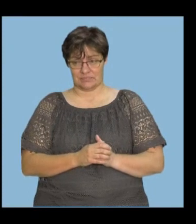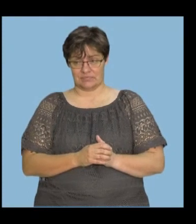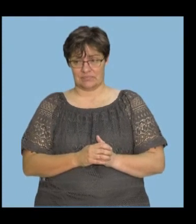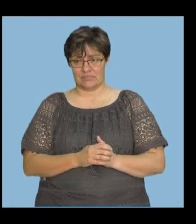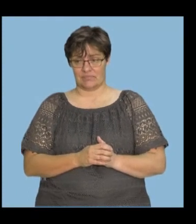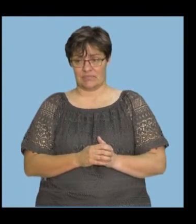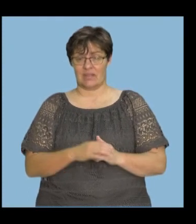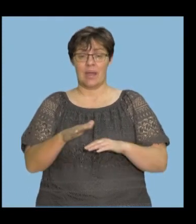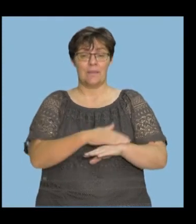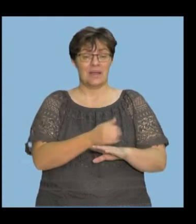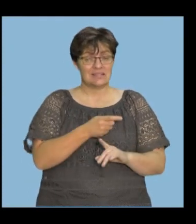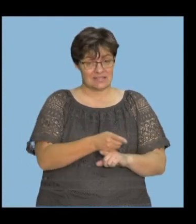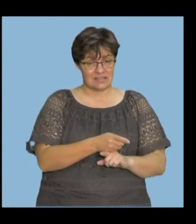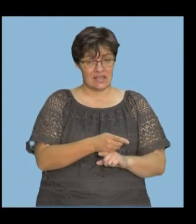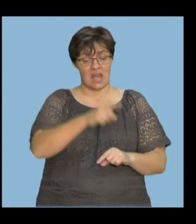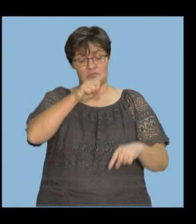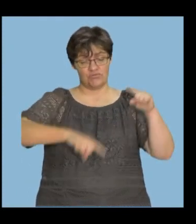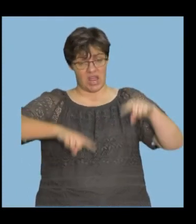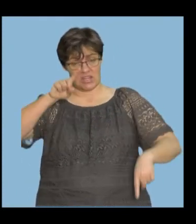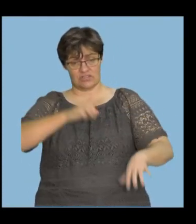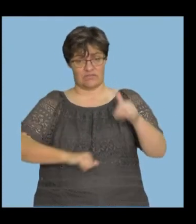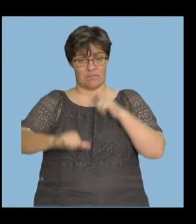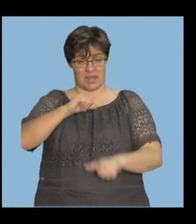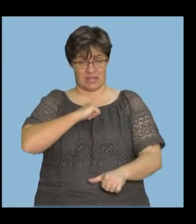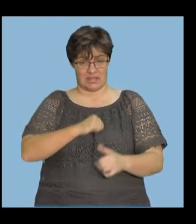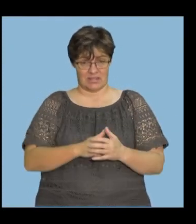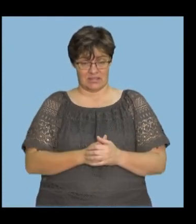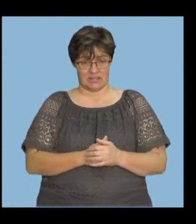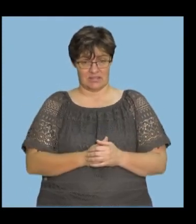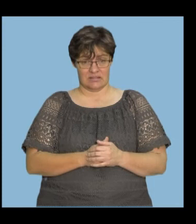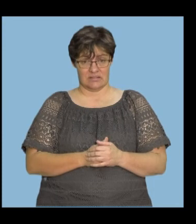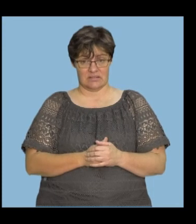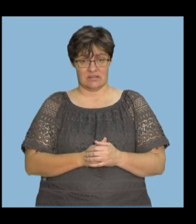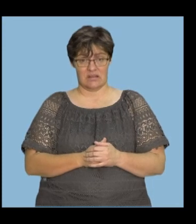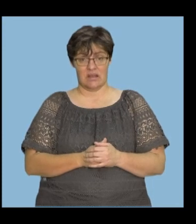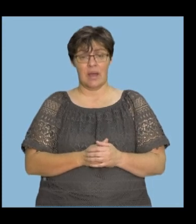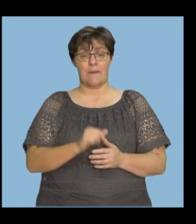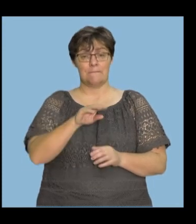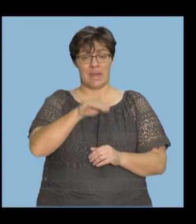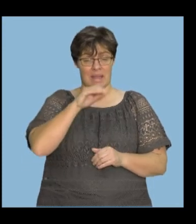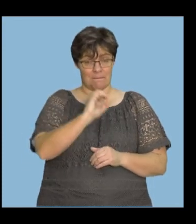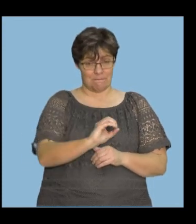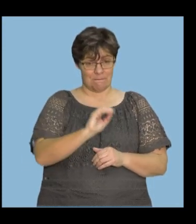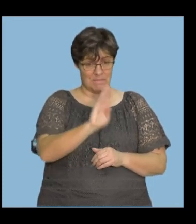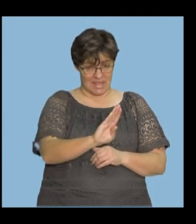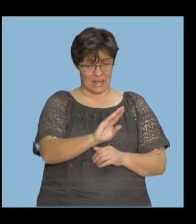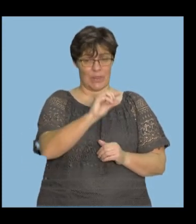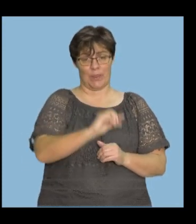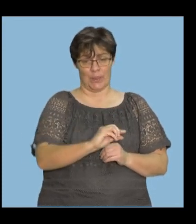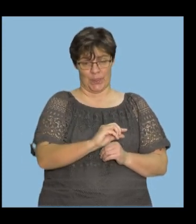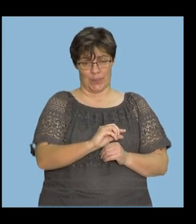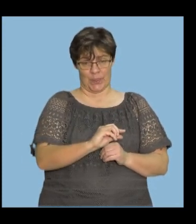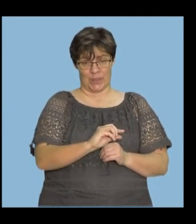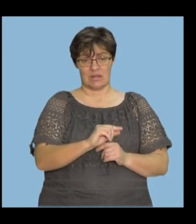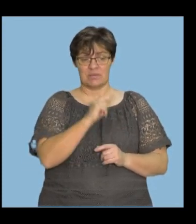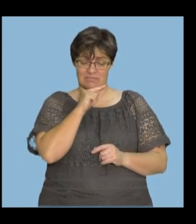So based on this, the range for the return is smaller for bank B. This means bank